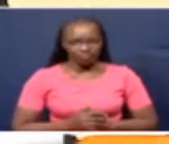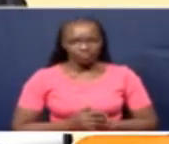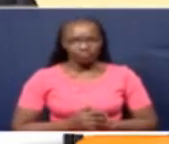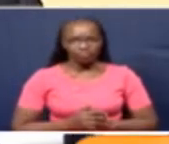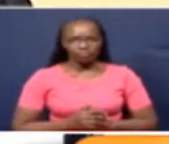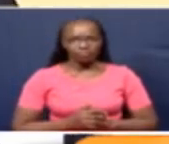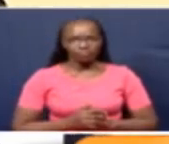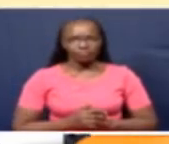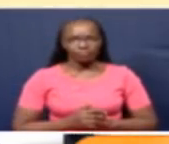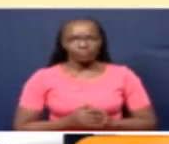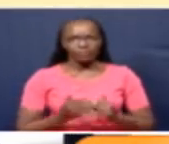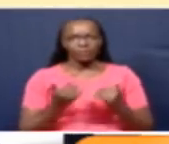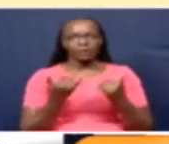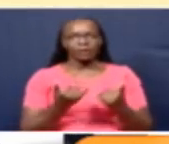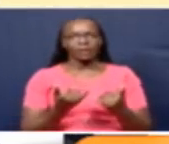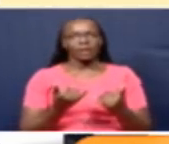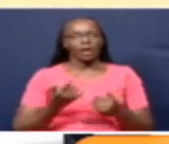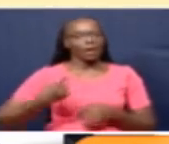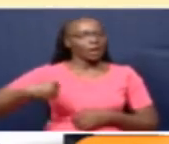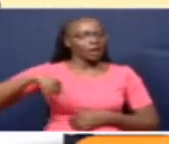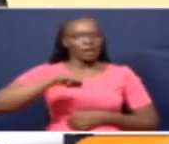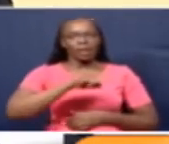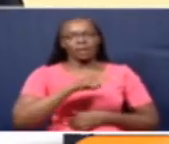Here we